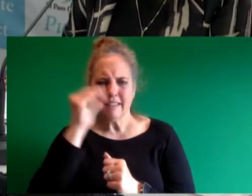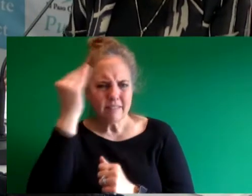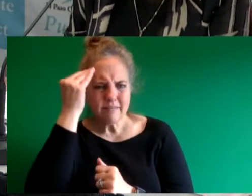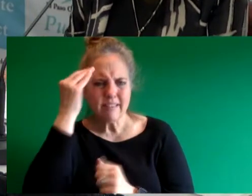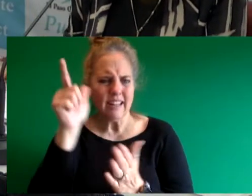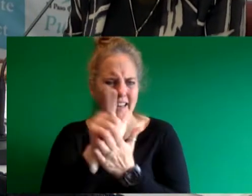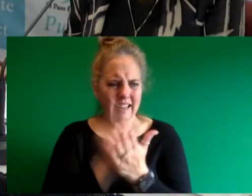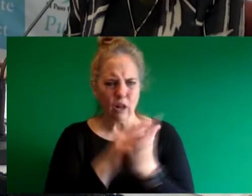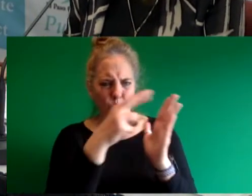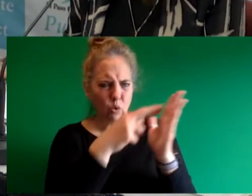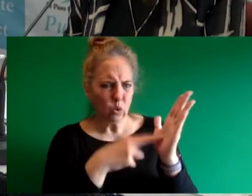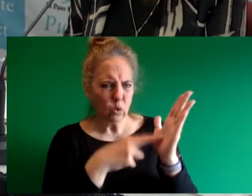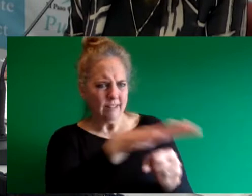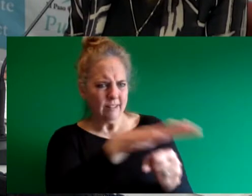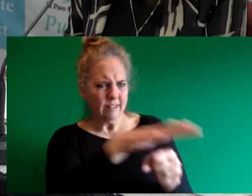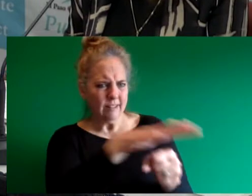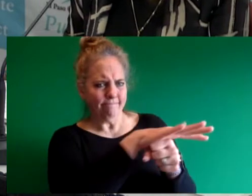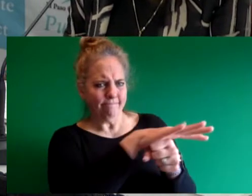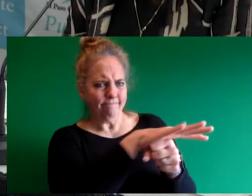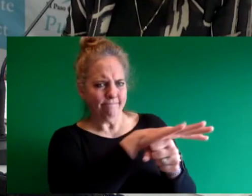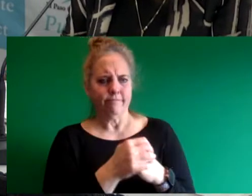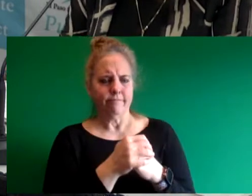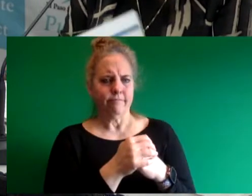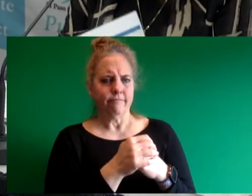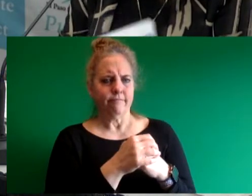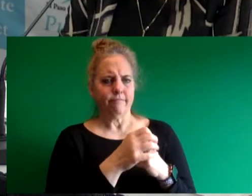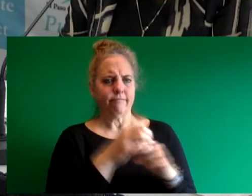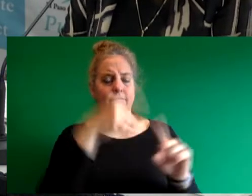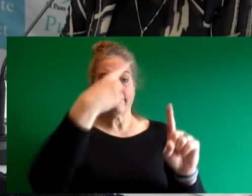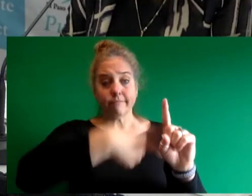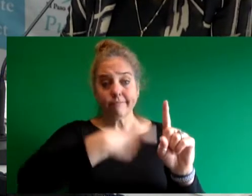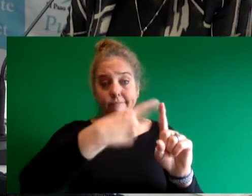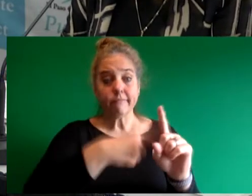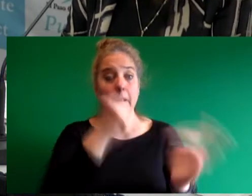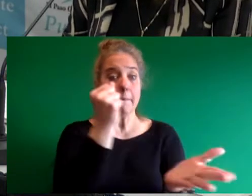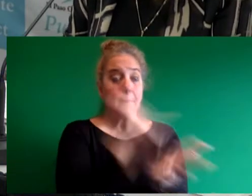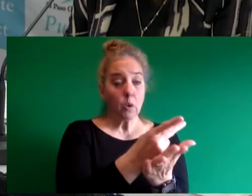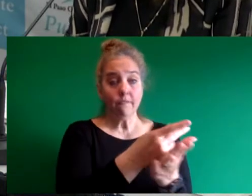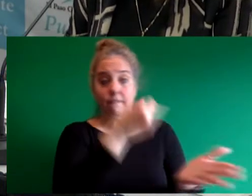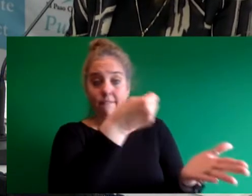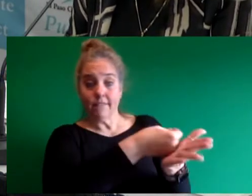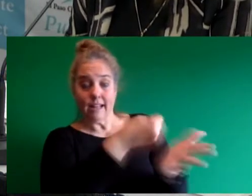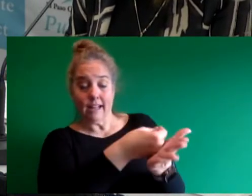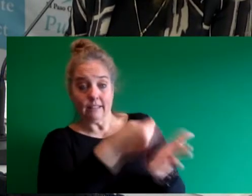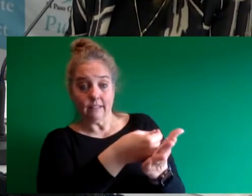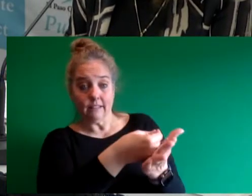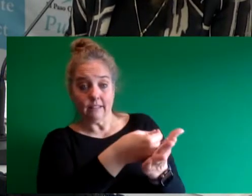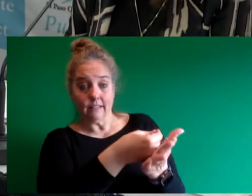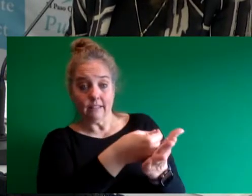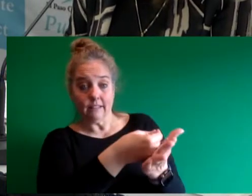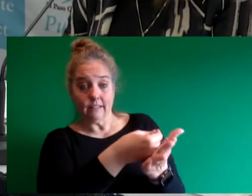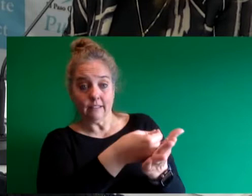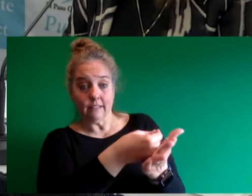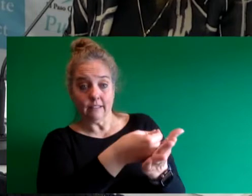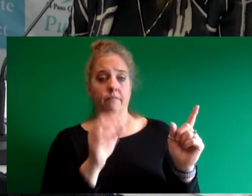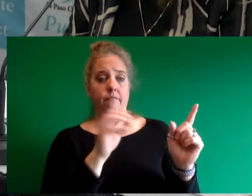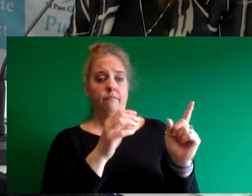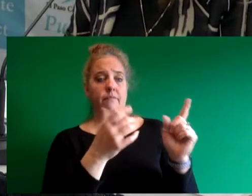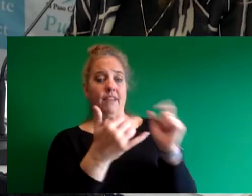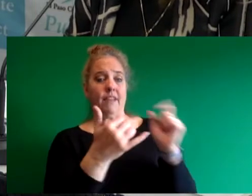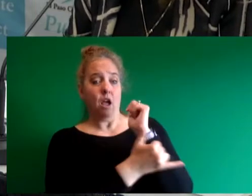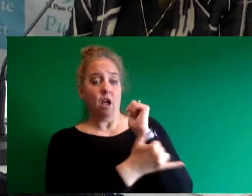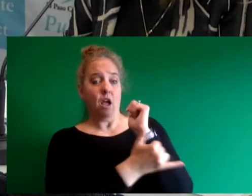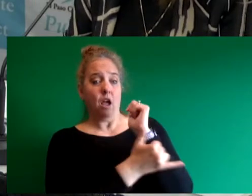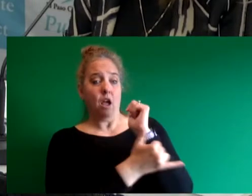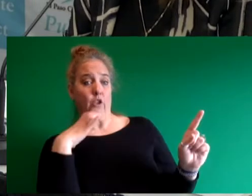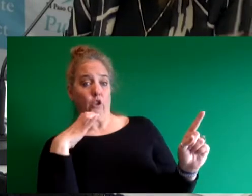reports. The Board of County Commissioners does not do this, but it does appear that the Board of Health always has. The statutes